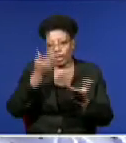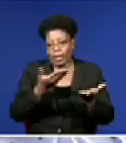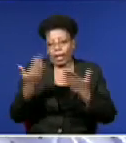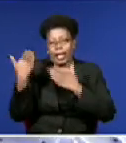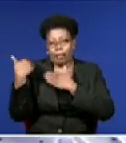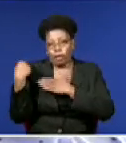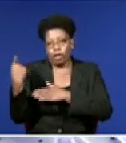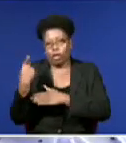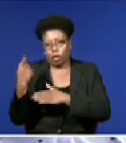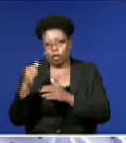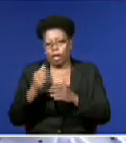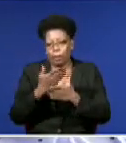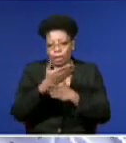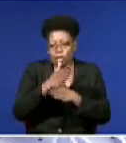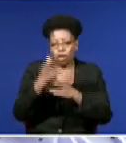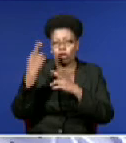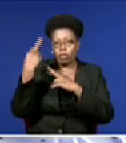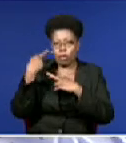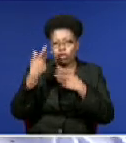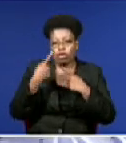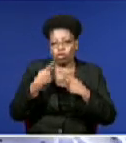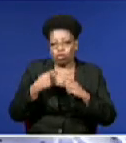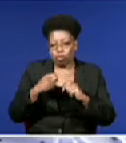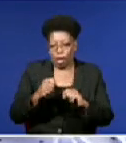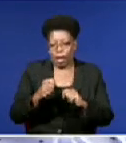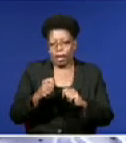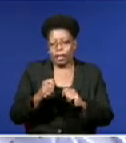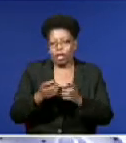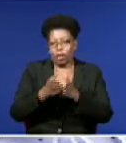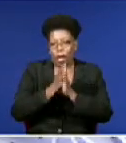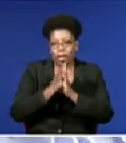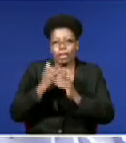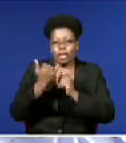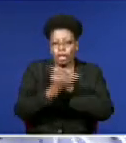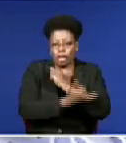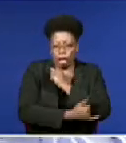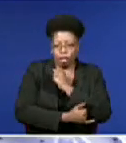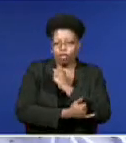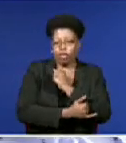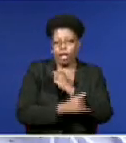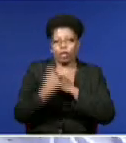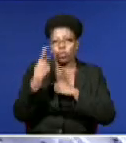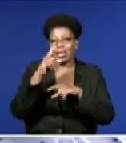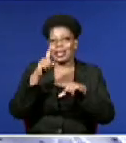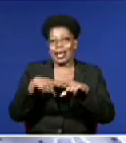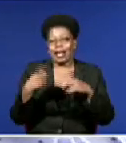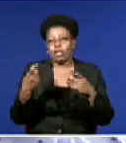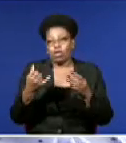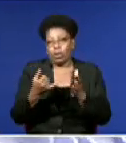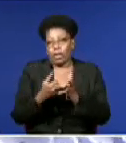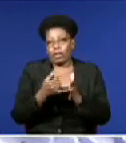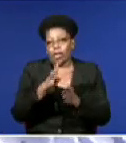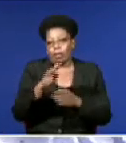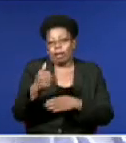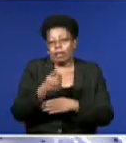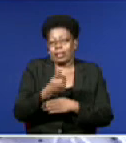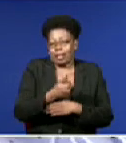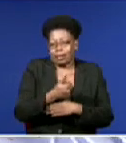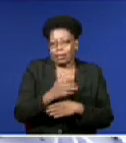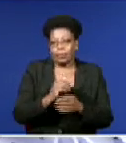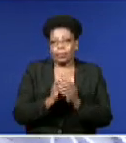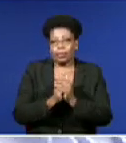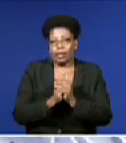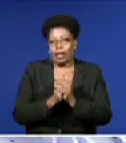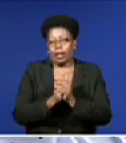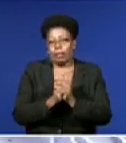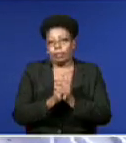shared responsibility that we are trying to impress upon the country that we cannot do it on our own. The B3As